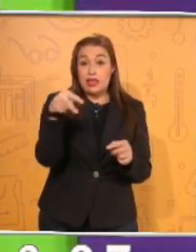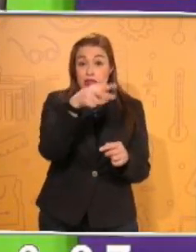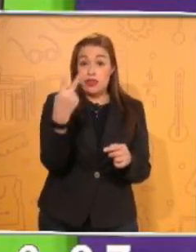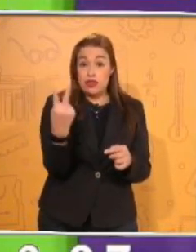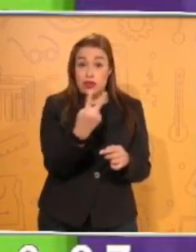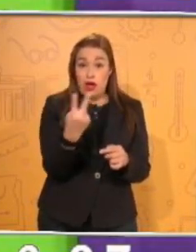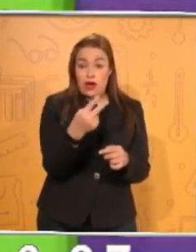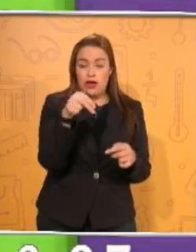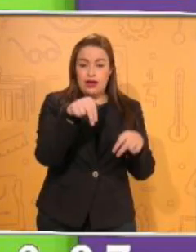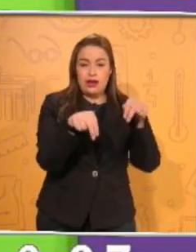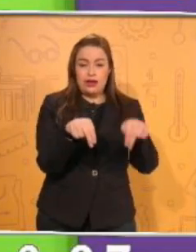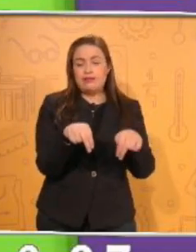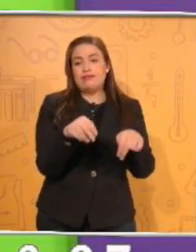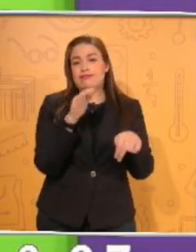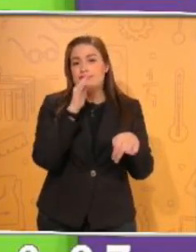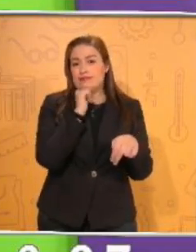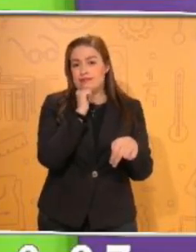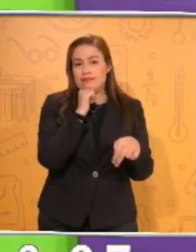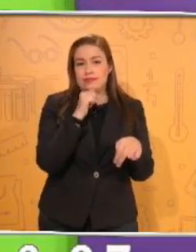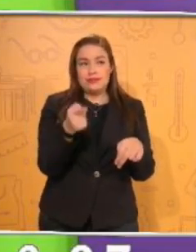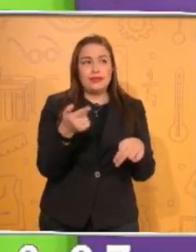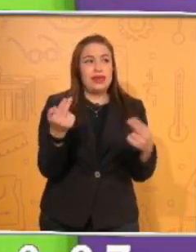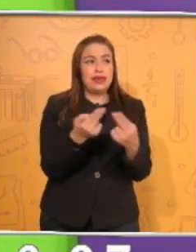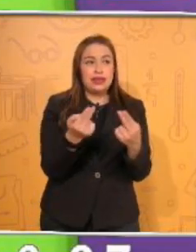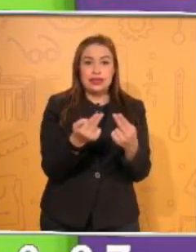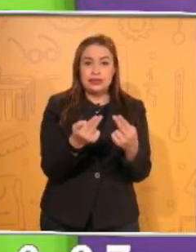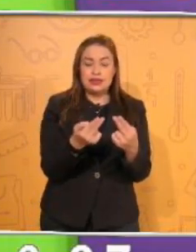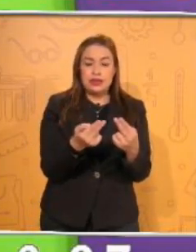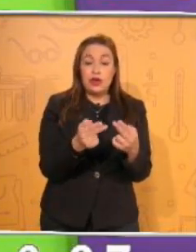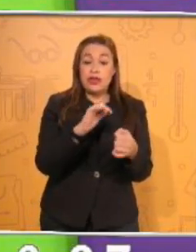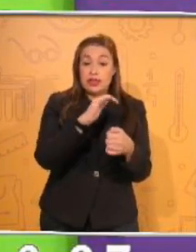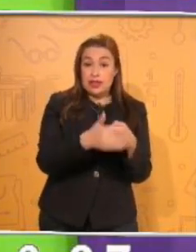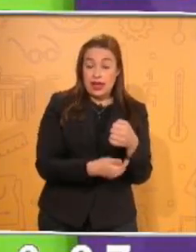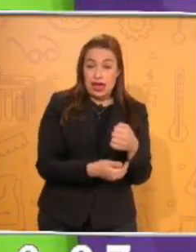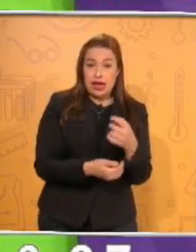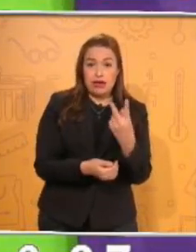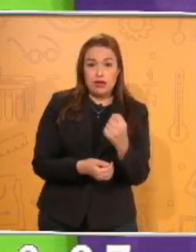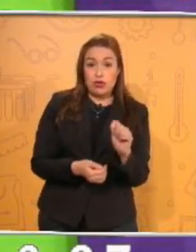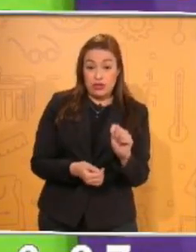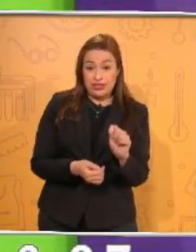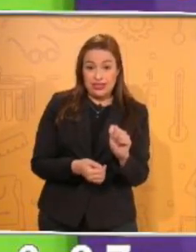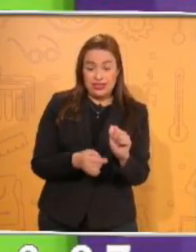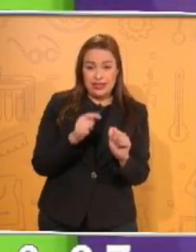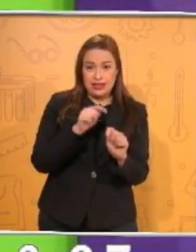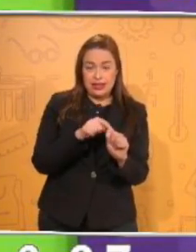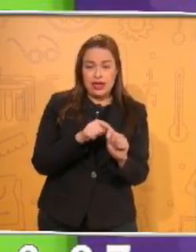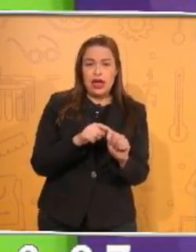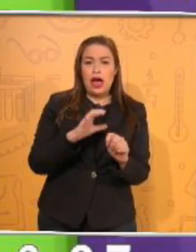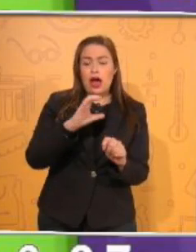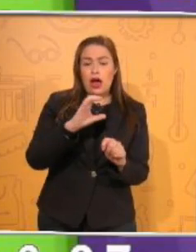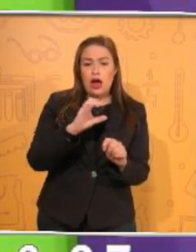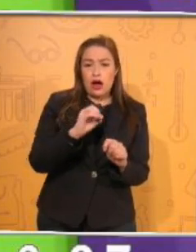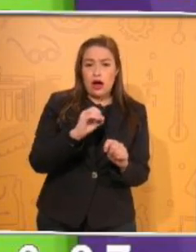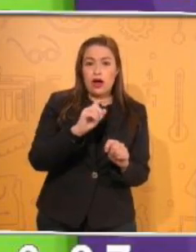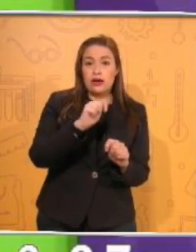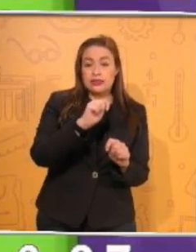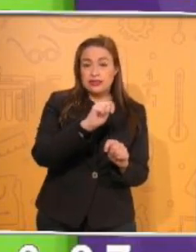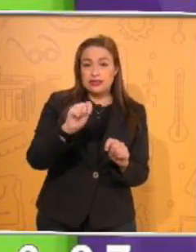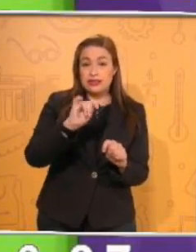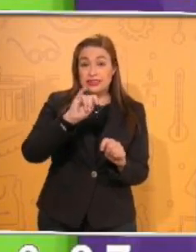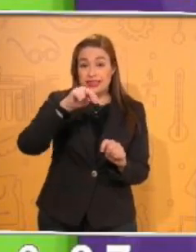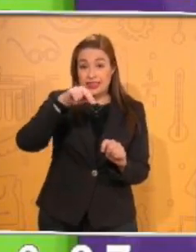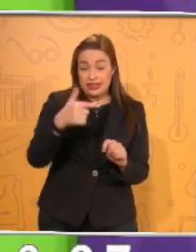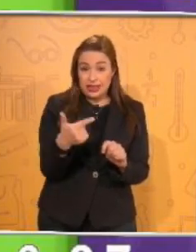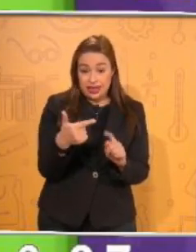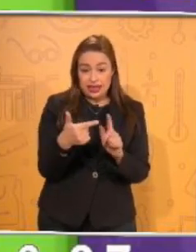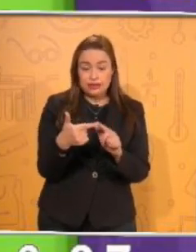Swimming. Cut. Well, it finished with T. Cutting. I repeat T and then